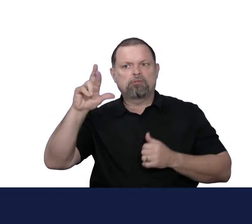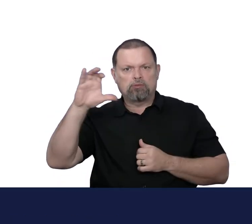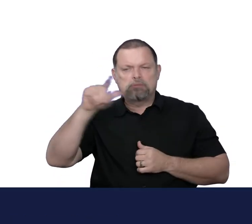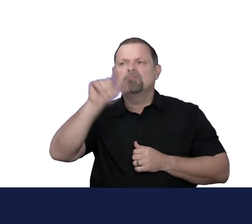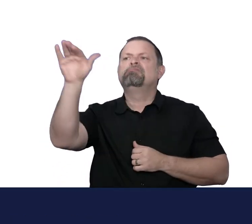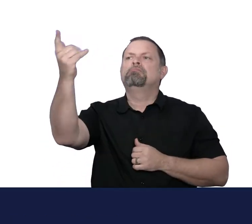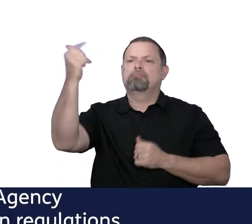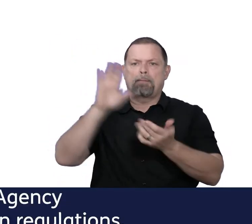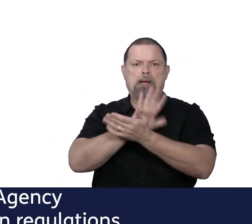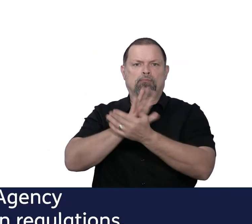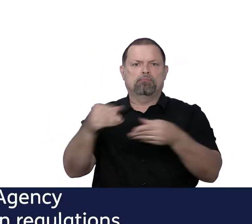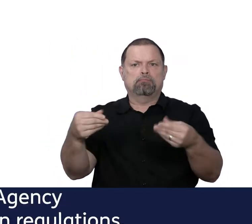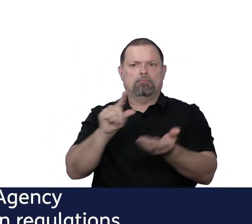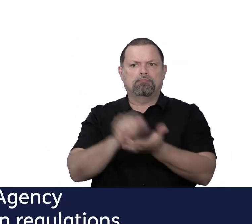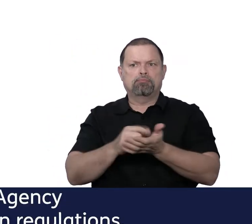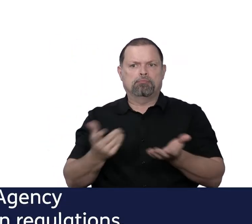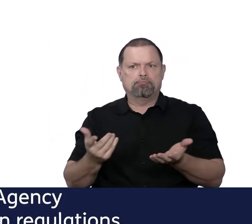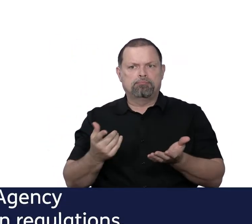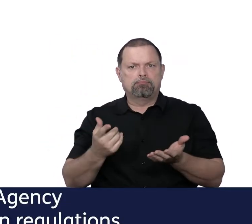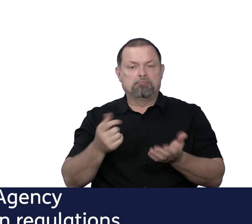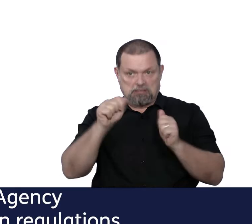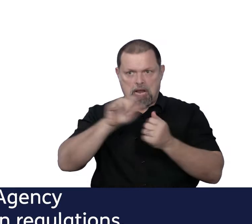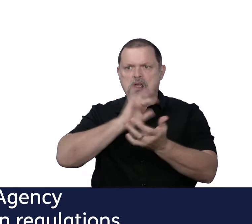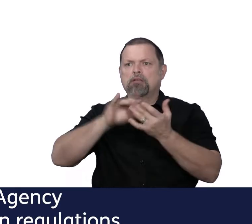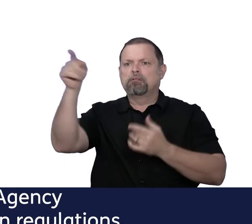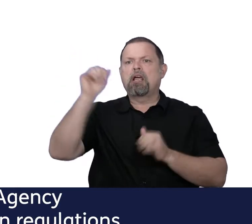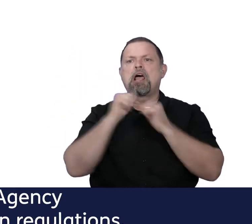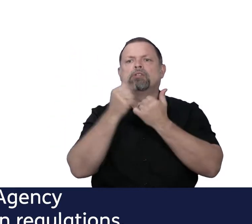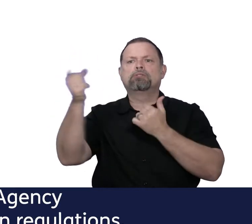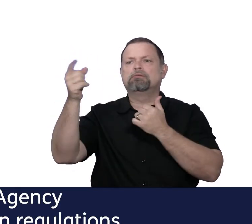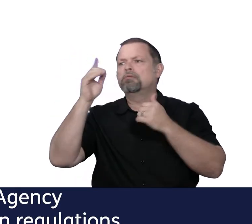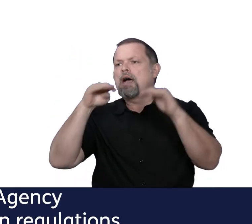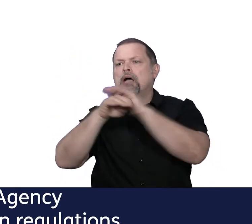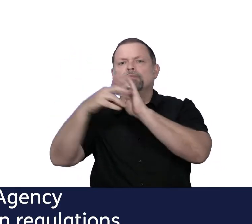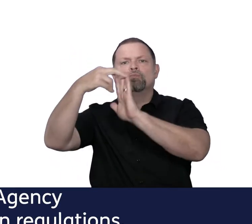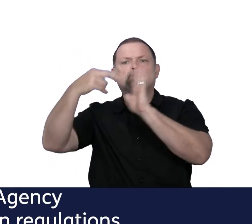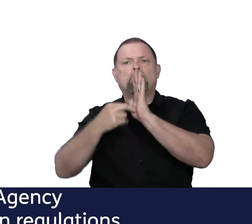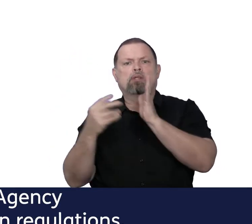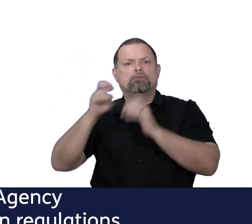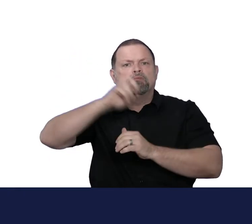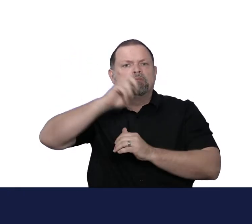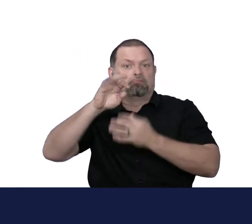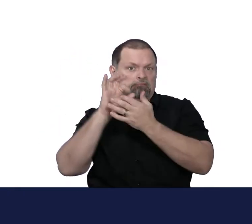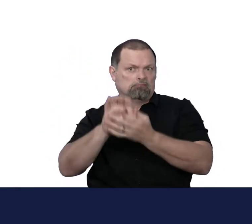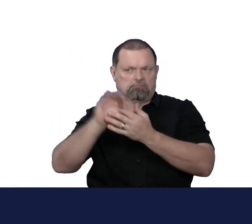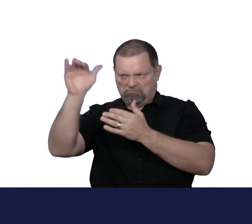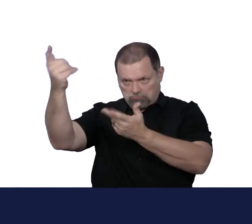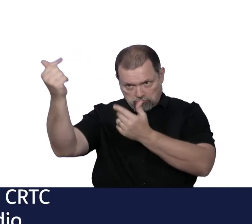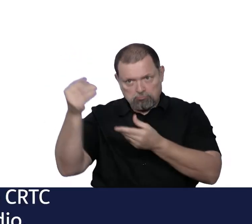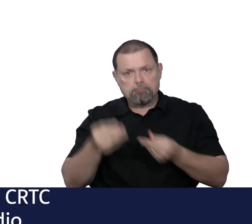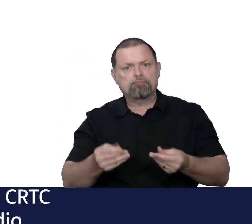copy. You can contact the agency for accessible transportation regulations.